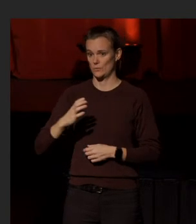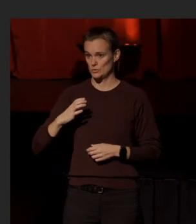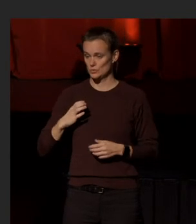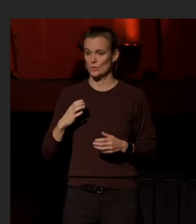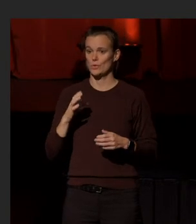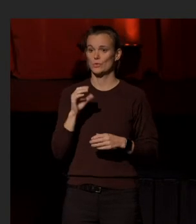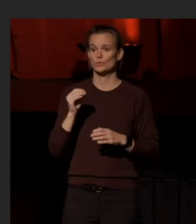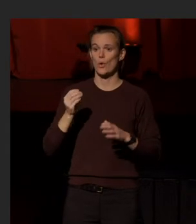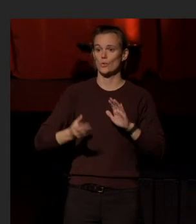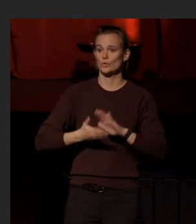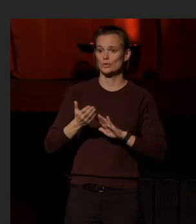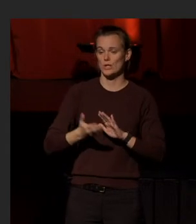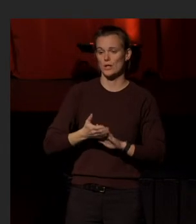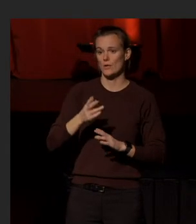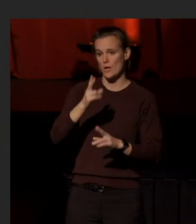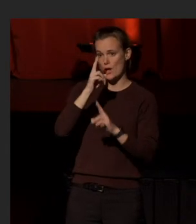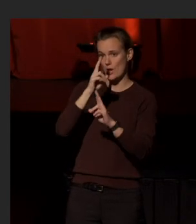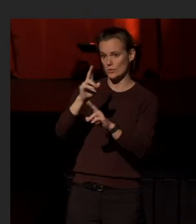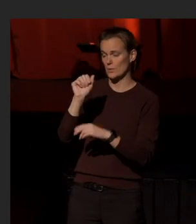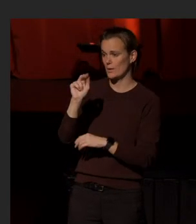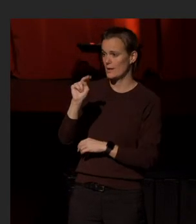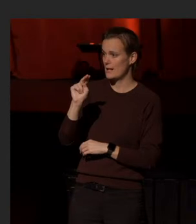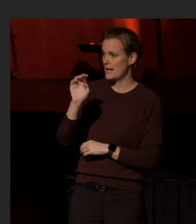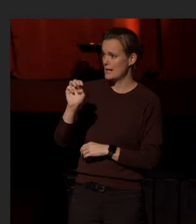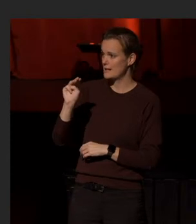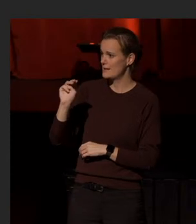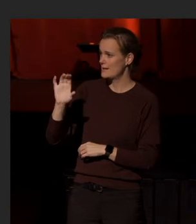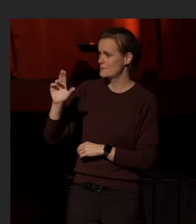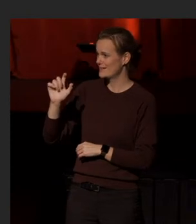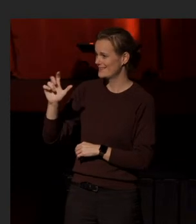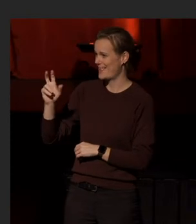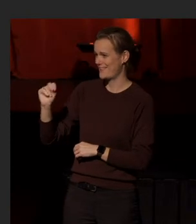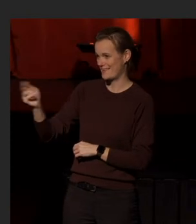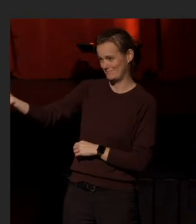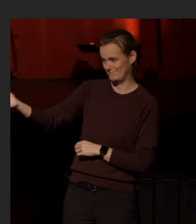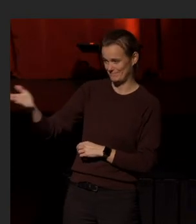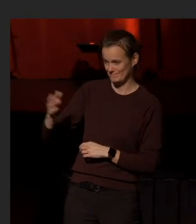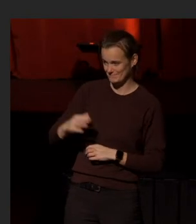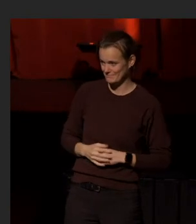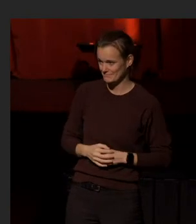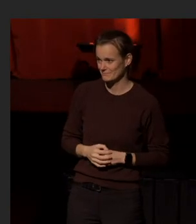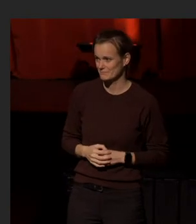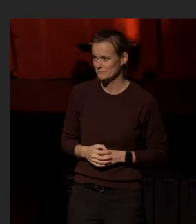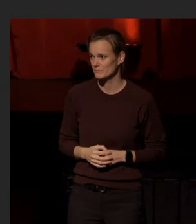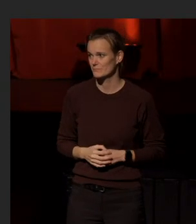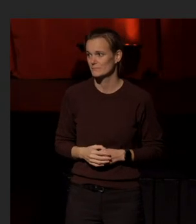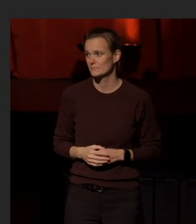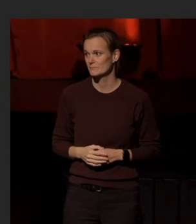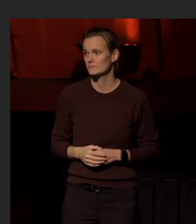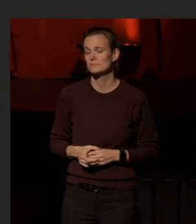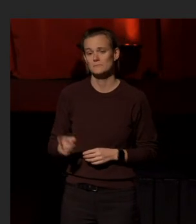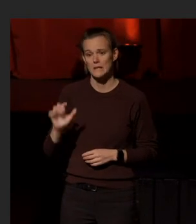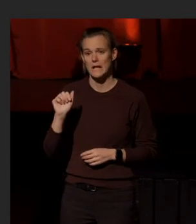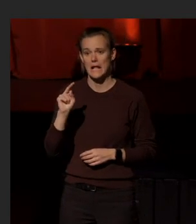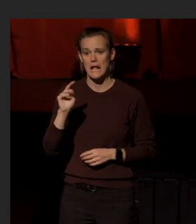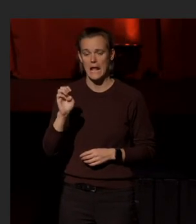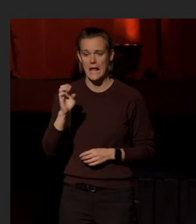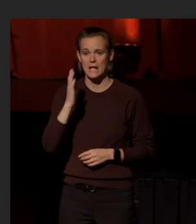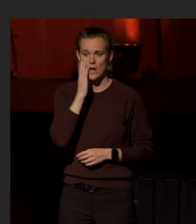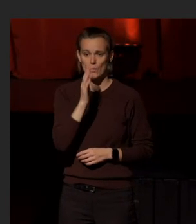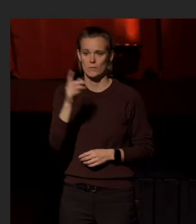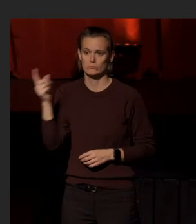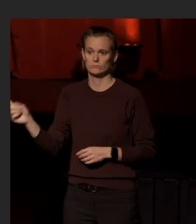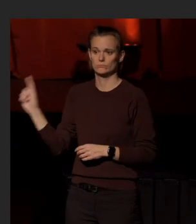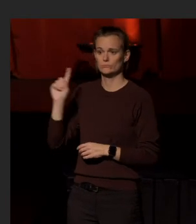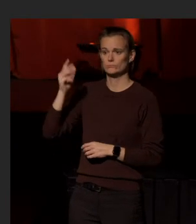council, the Honorable Anne McClellan, and I'll point her out, she's in the front row. We will have the pleasure of hearing from Anne later in this program,